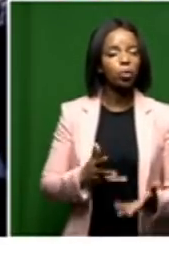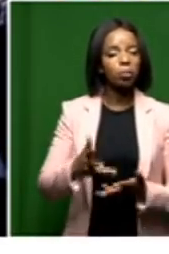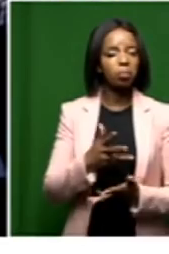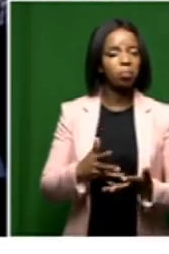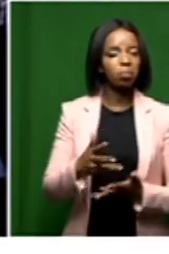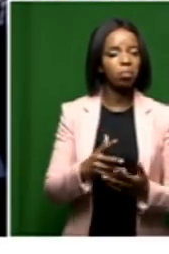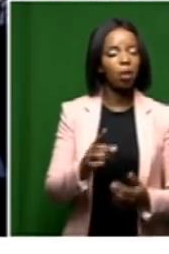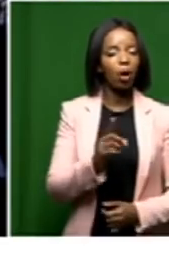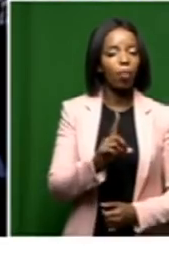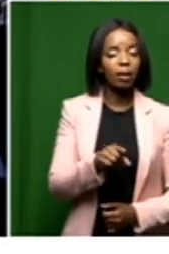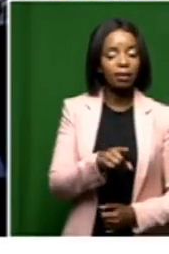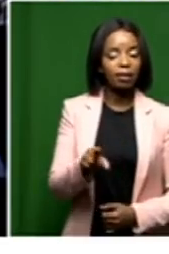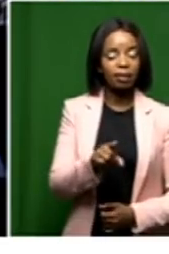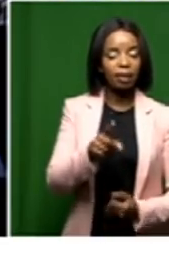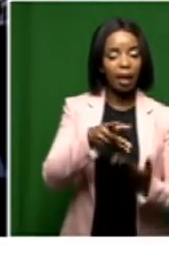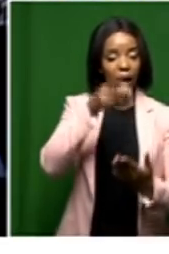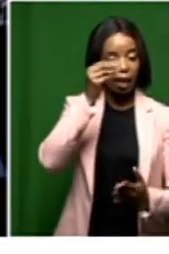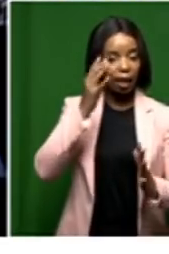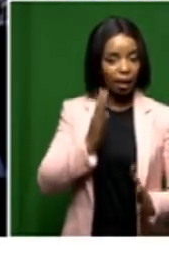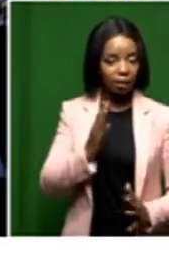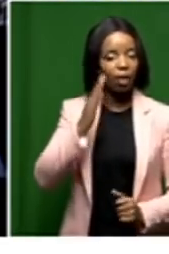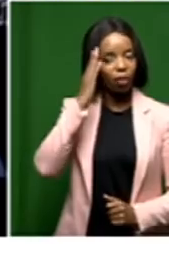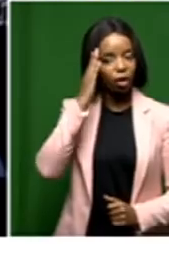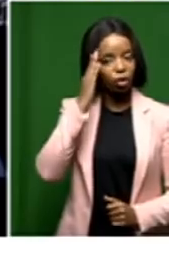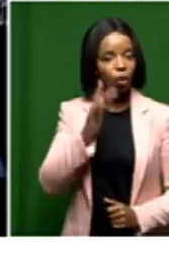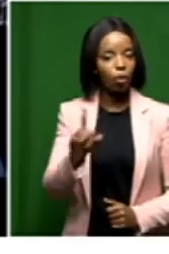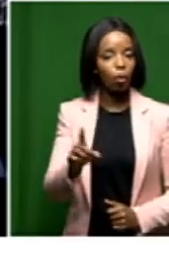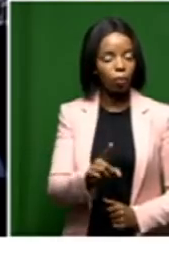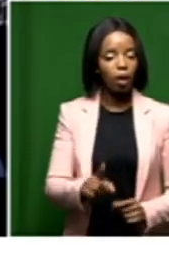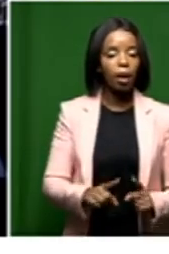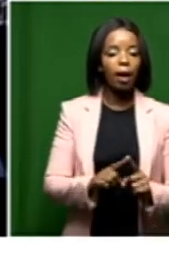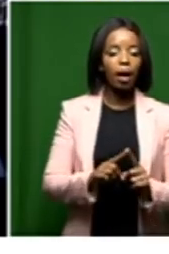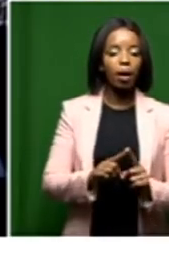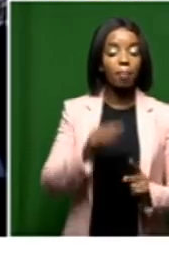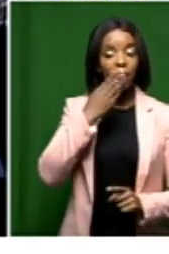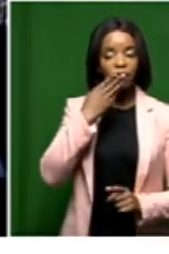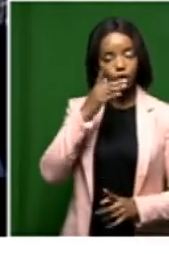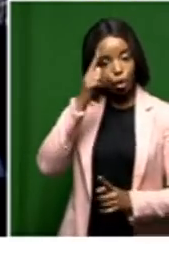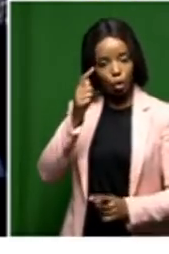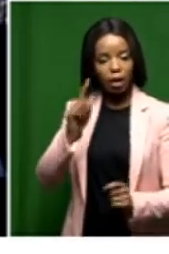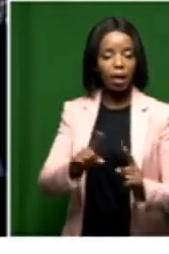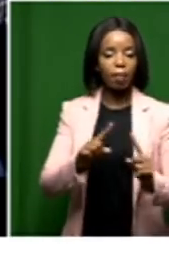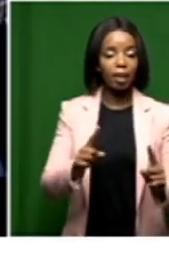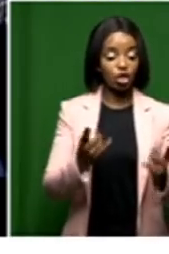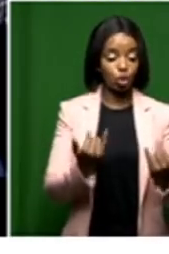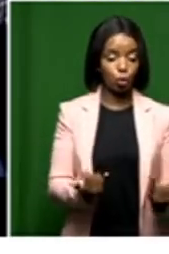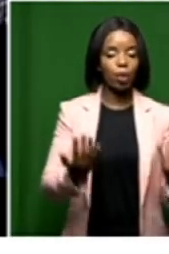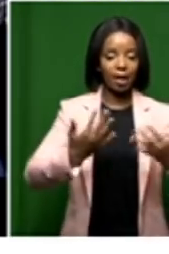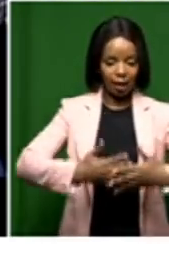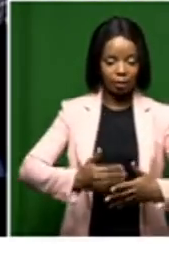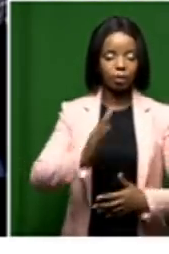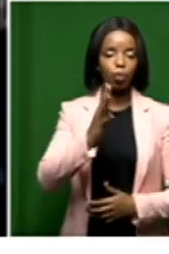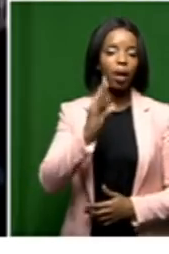do know and they don't know. It is a breakfast in their honor, but it's only tonight that they'll be able to find out what they've